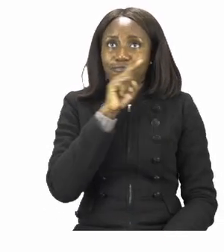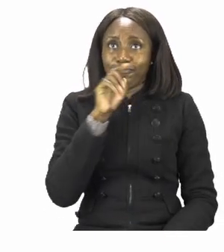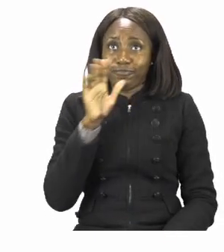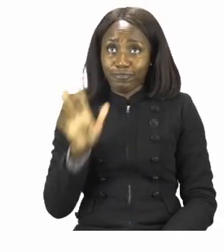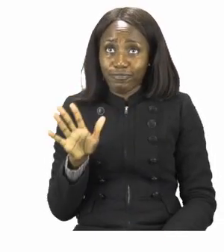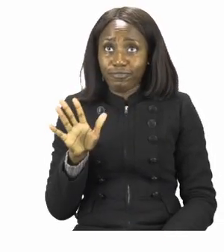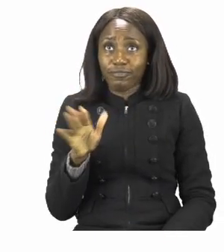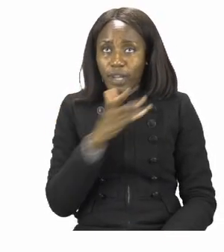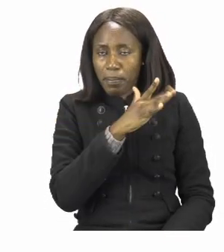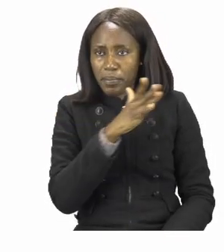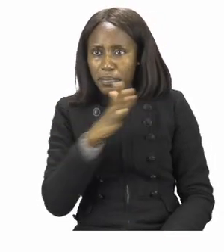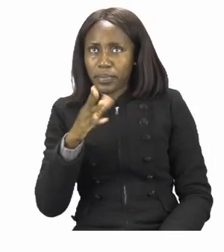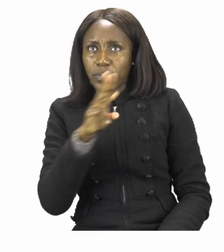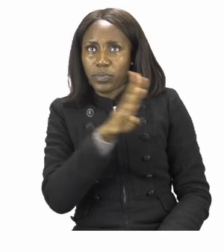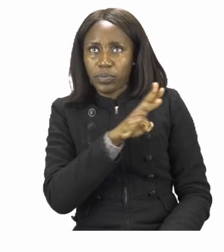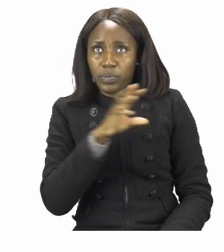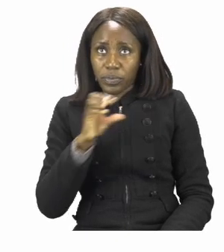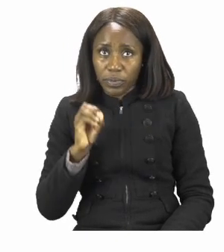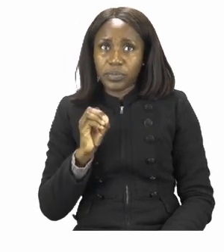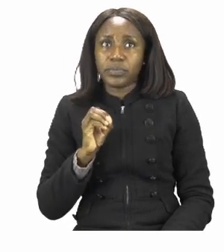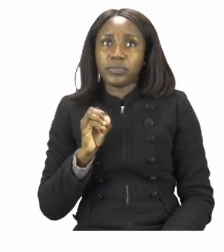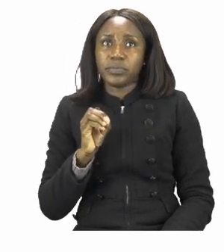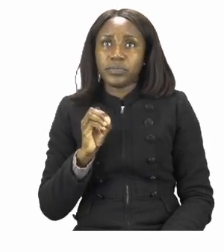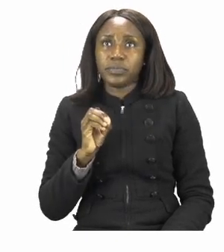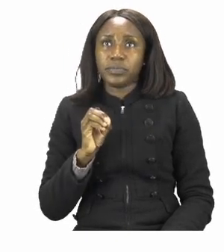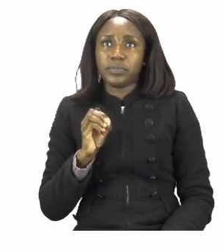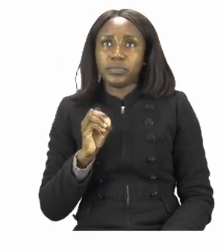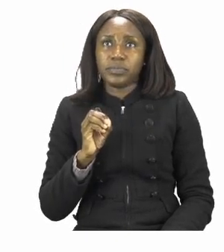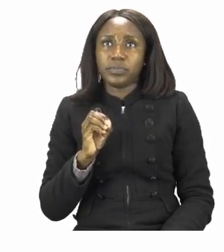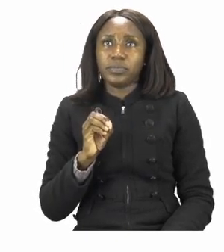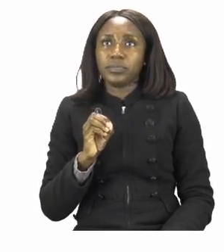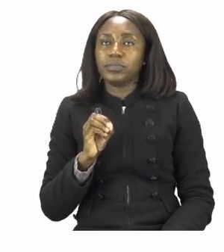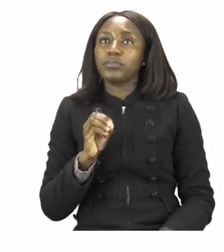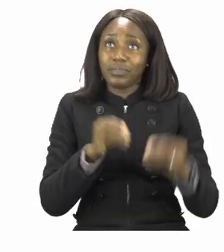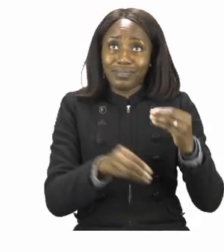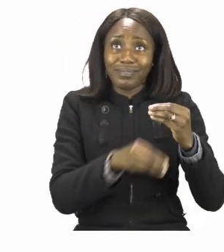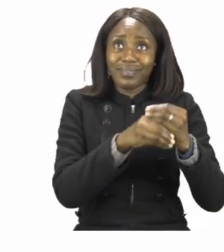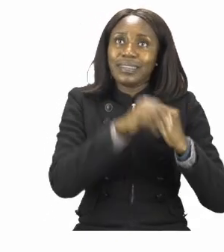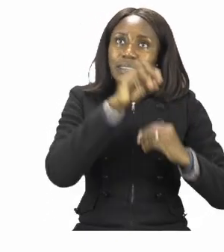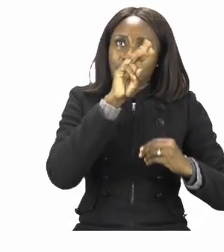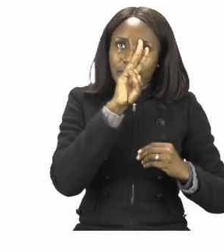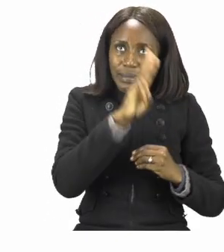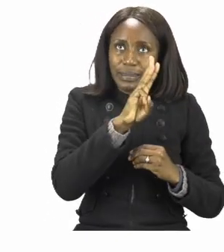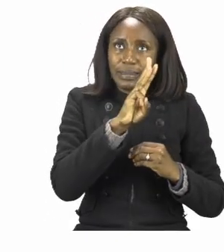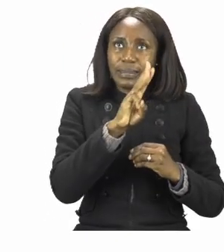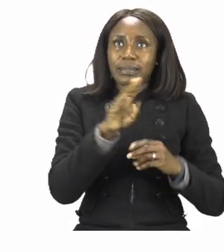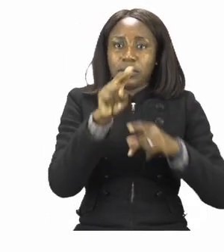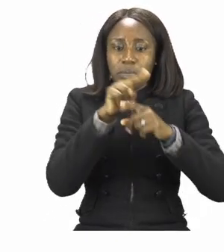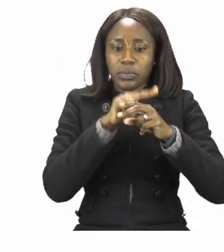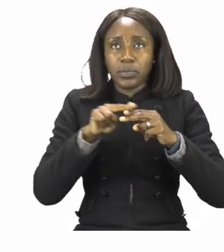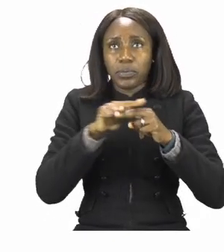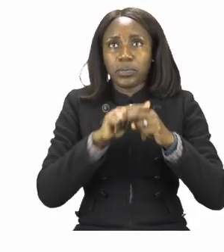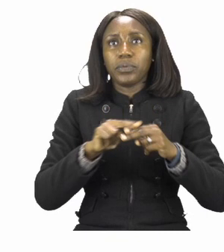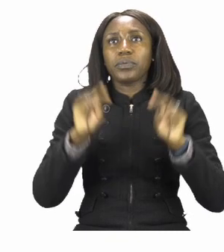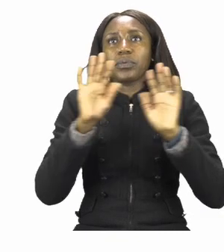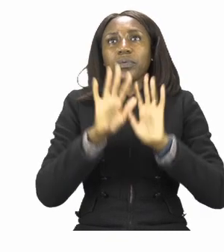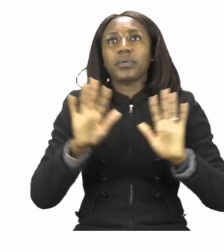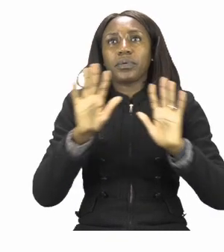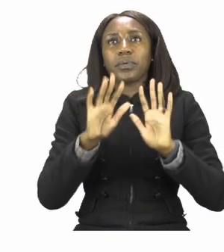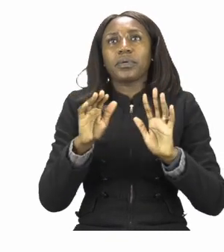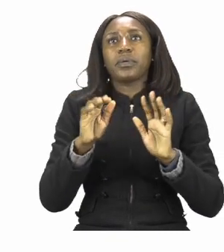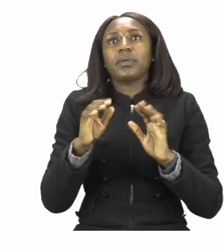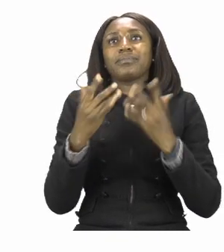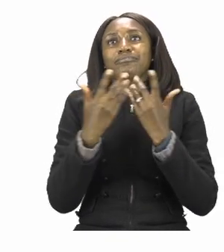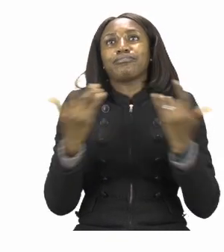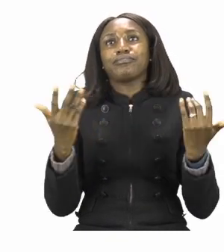to 30. This time, they would like us to use the green color. So,